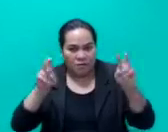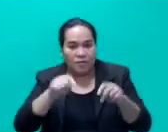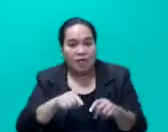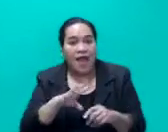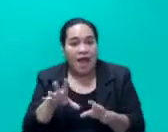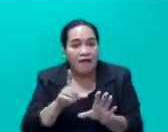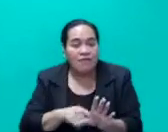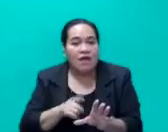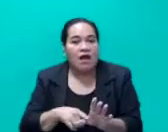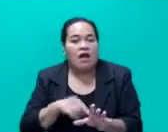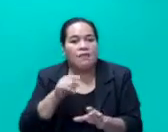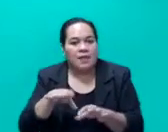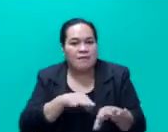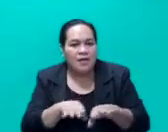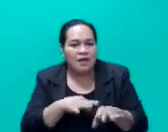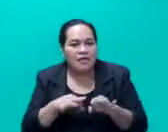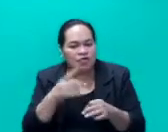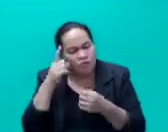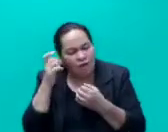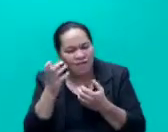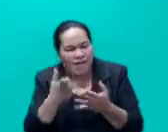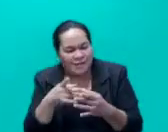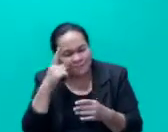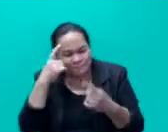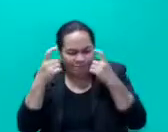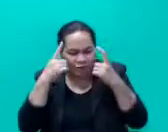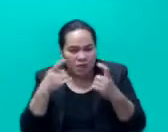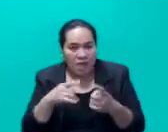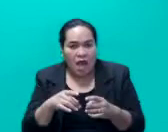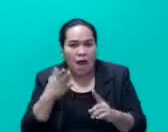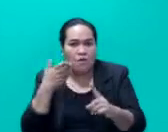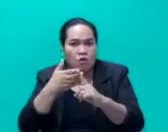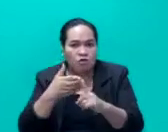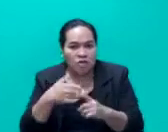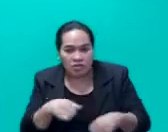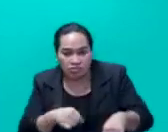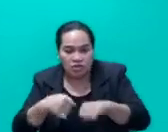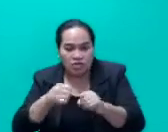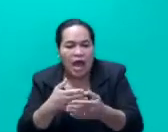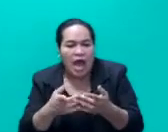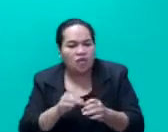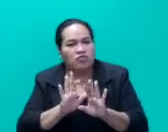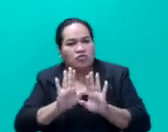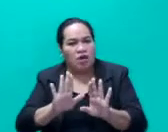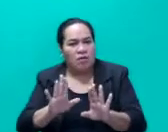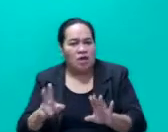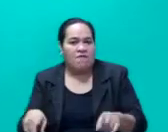operation plan, providing innovative approaches and key strategies to progress the work to prevent violence against our women and